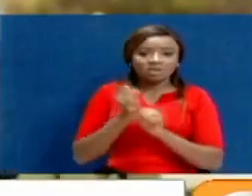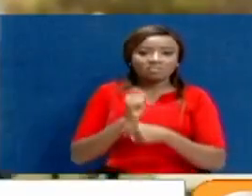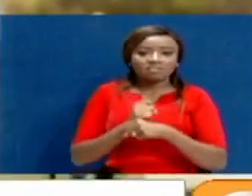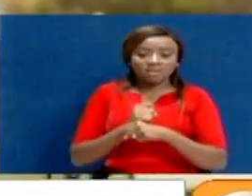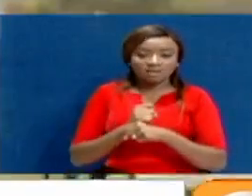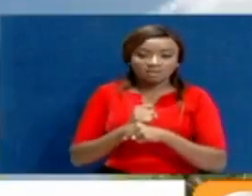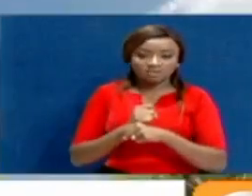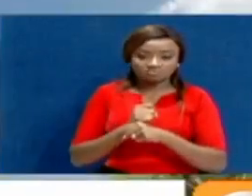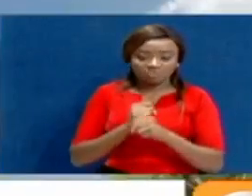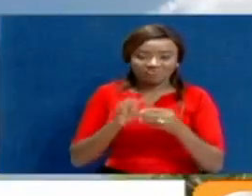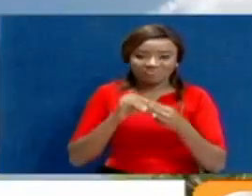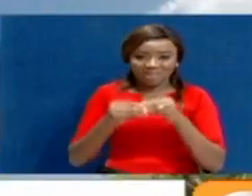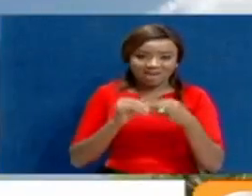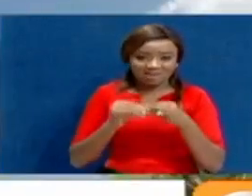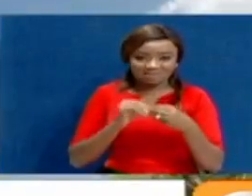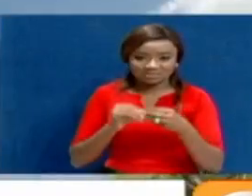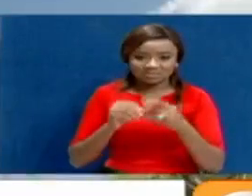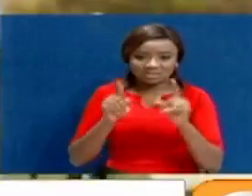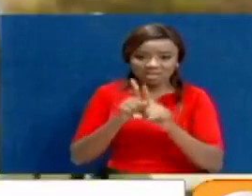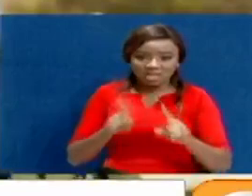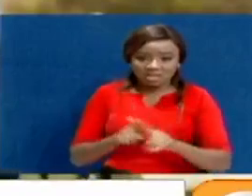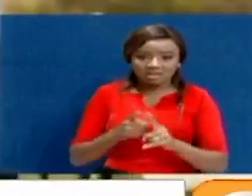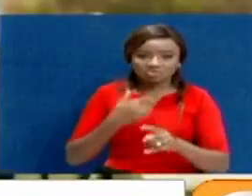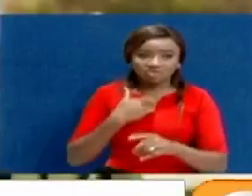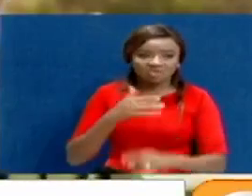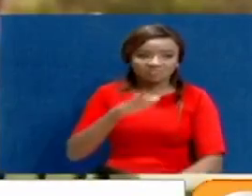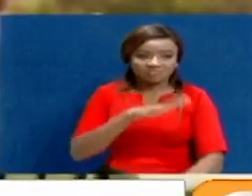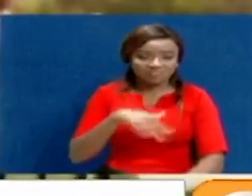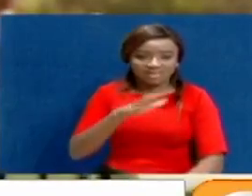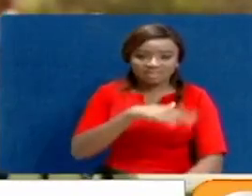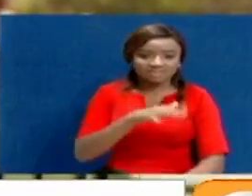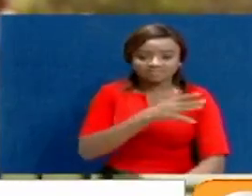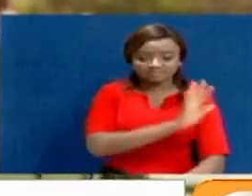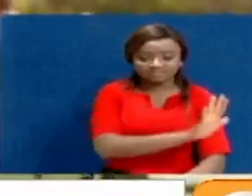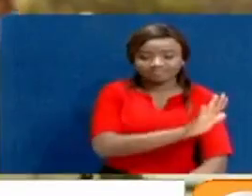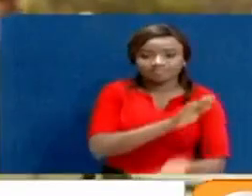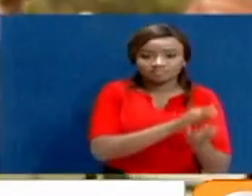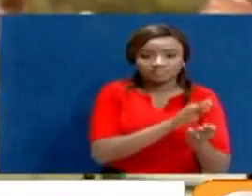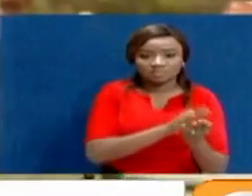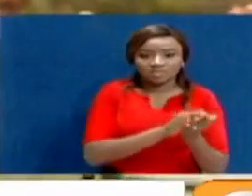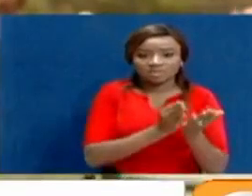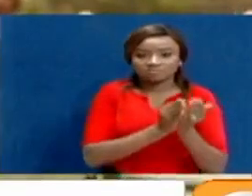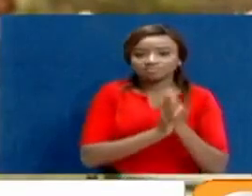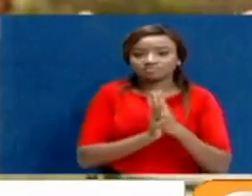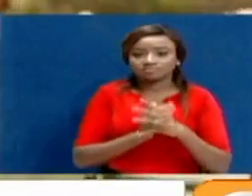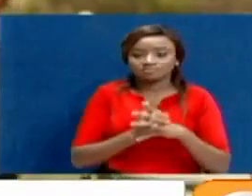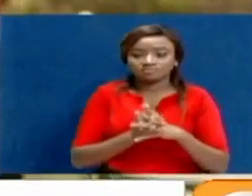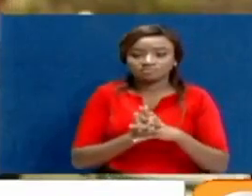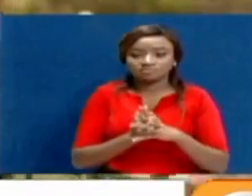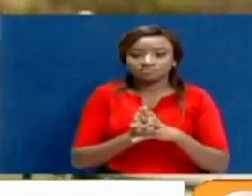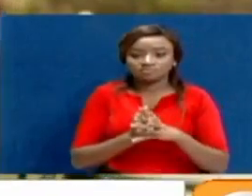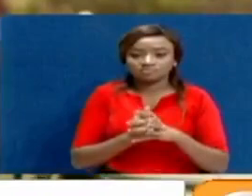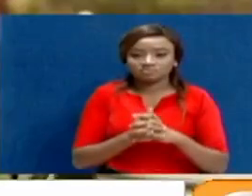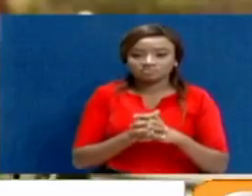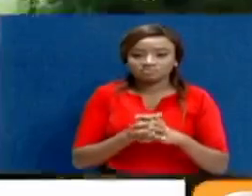doesn't fall into the water. Secondly, we had to prepare the landing sites for the boats, both at the